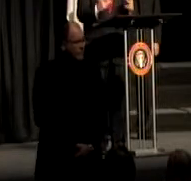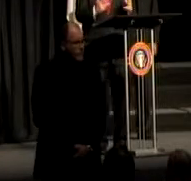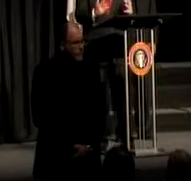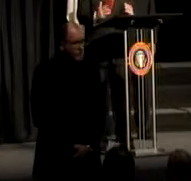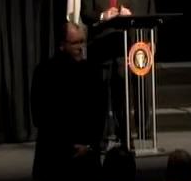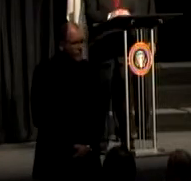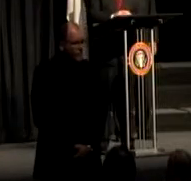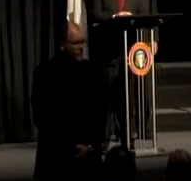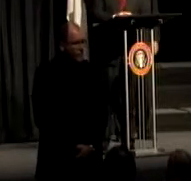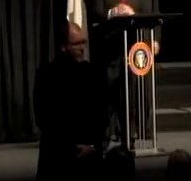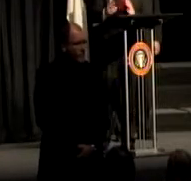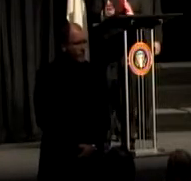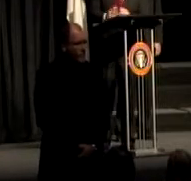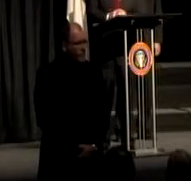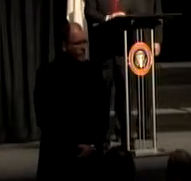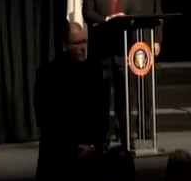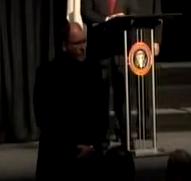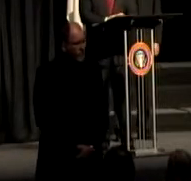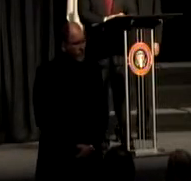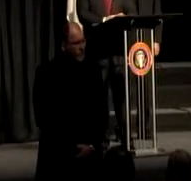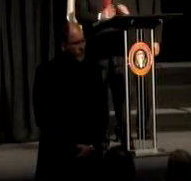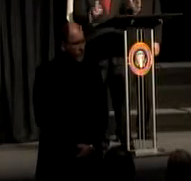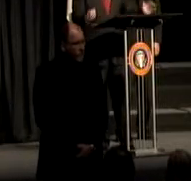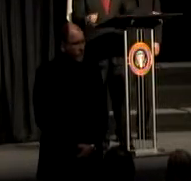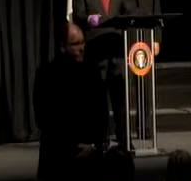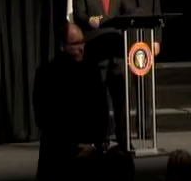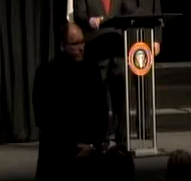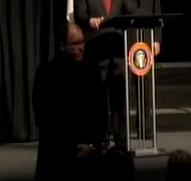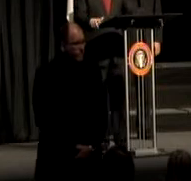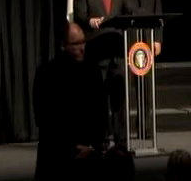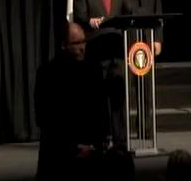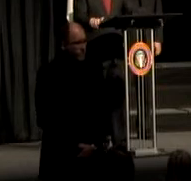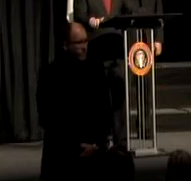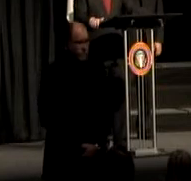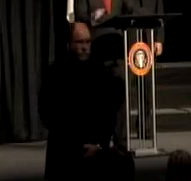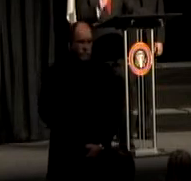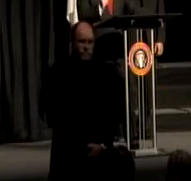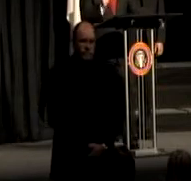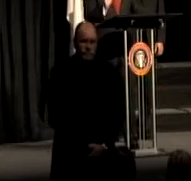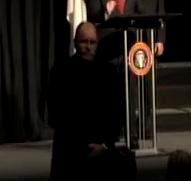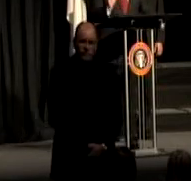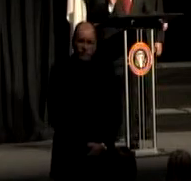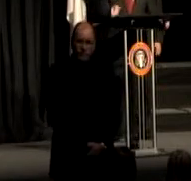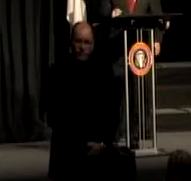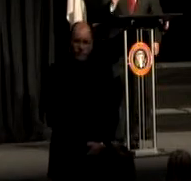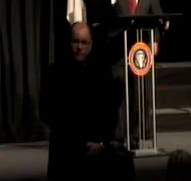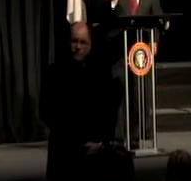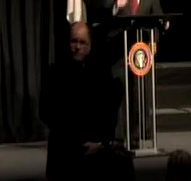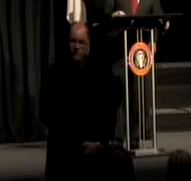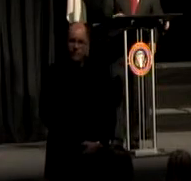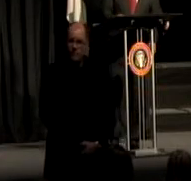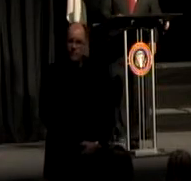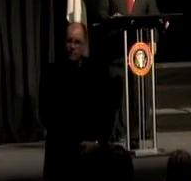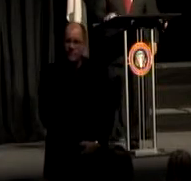what the church holds on to what the Bible says and I've listed two or three things that I believe as a core principle of a church